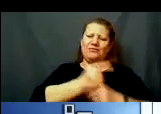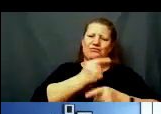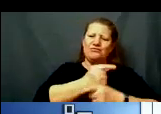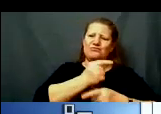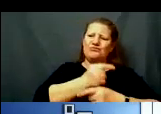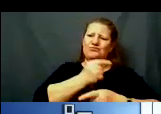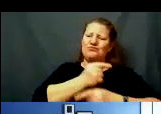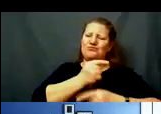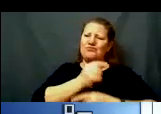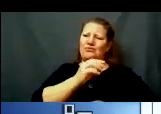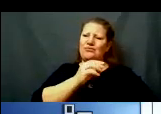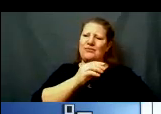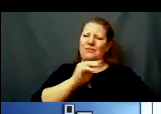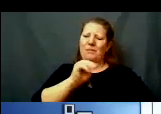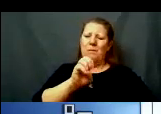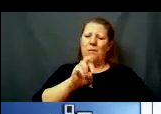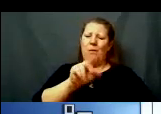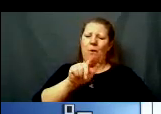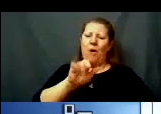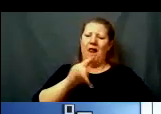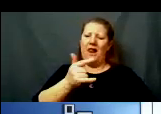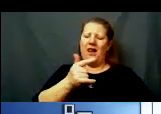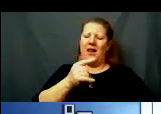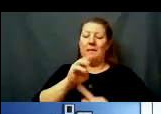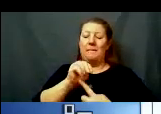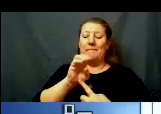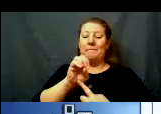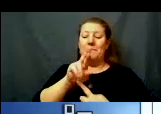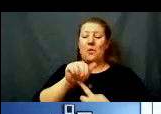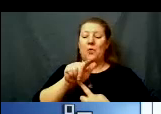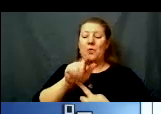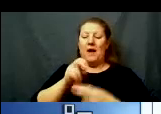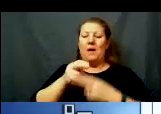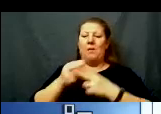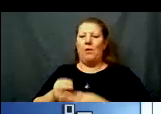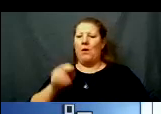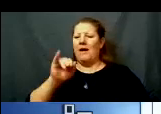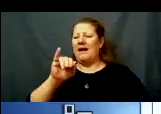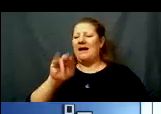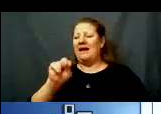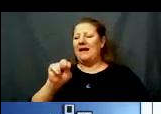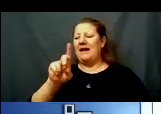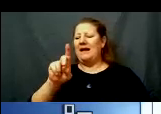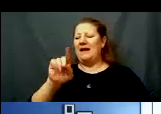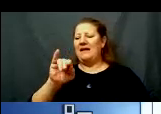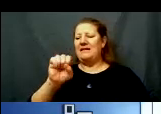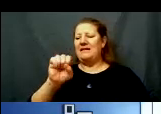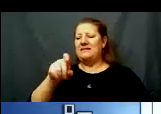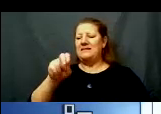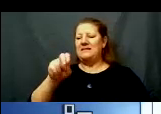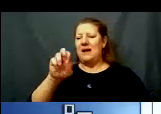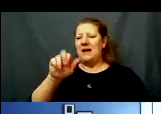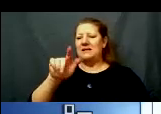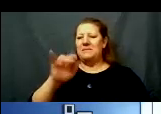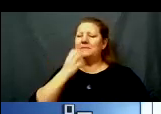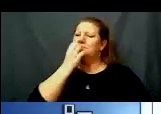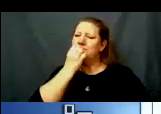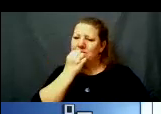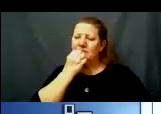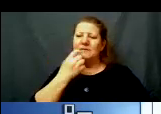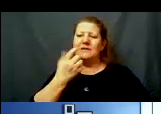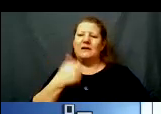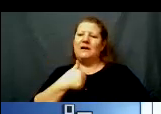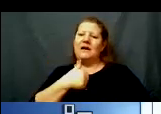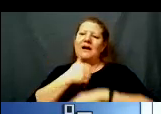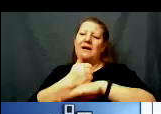indispensability. And I draw from the work of a whole host of activists, scholars, journalists, Martin Luther King, the great Canadian